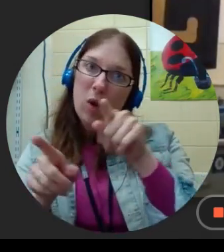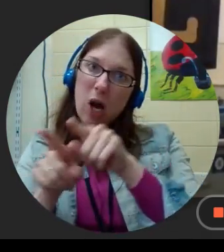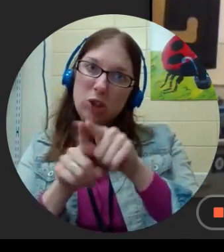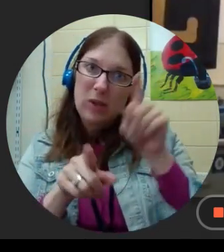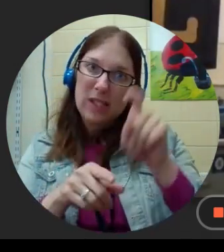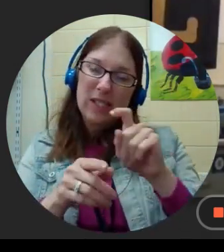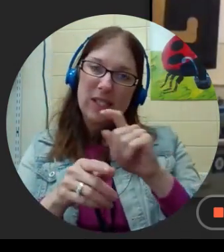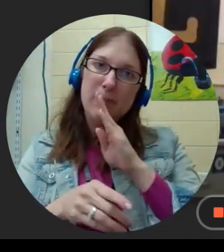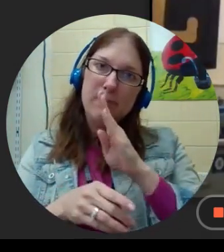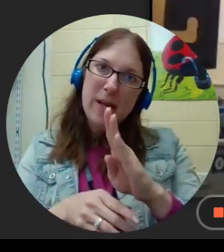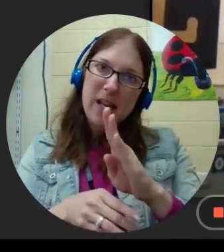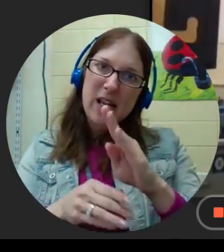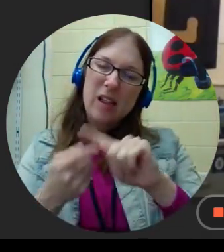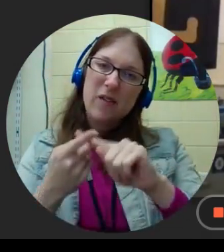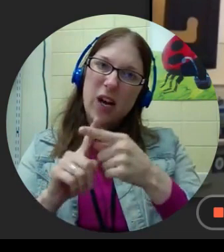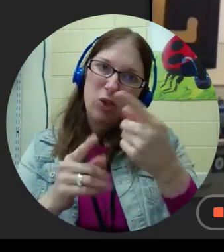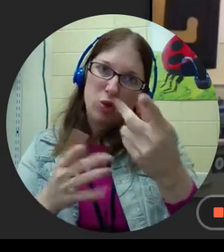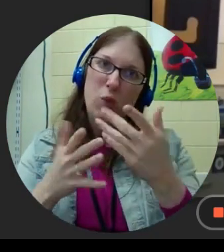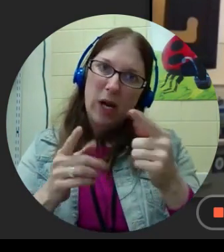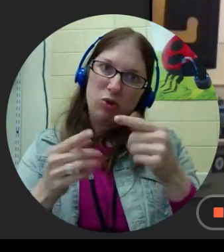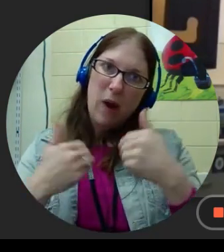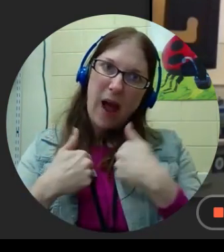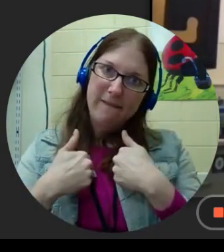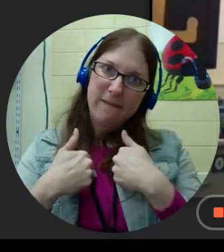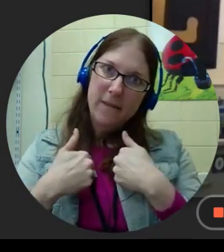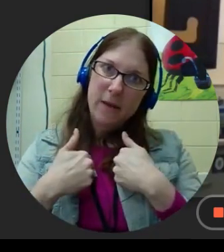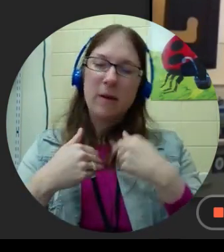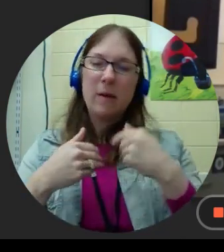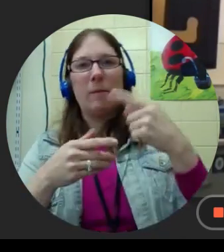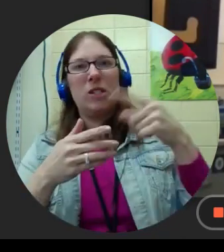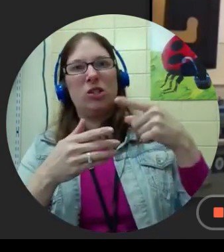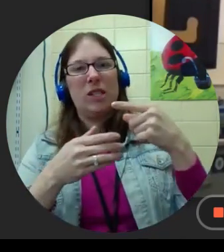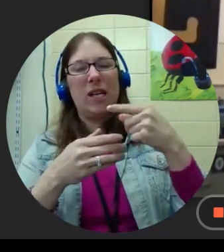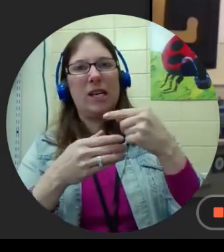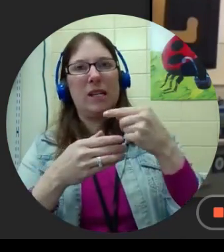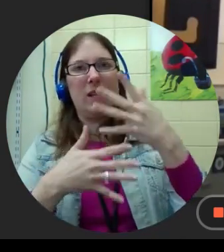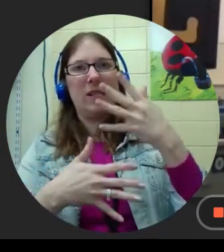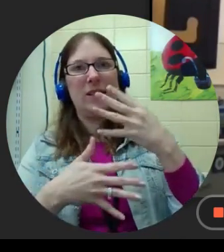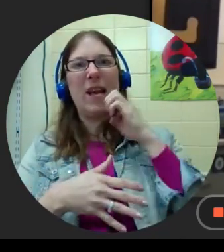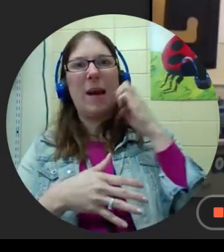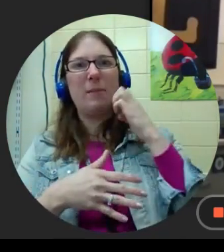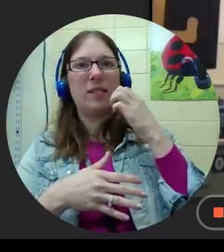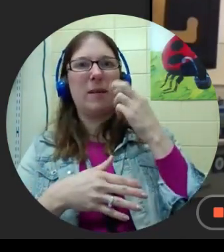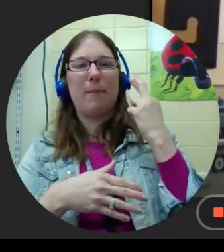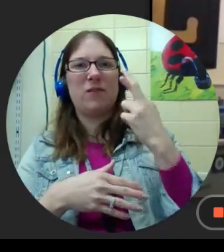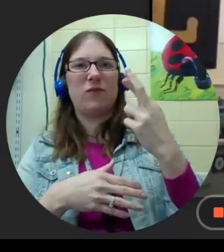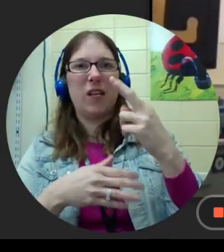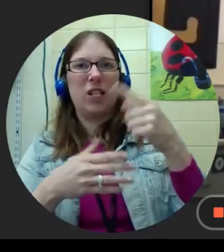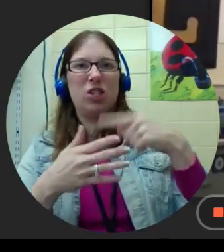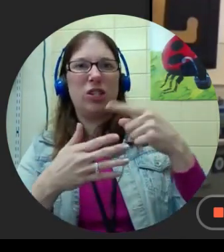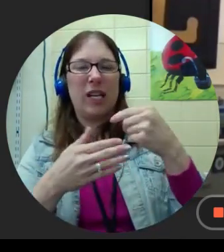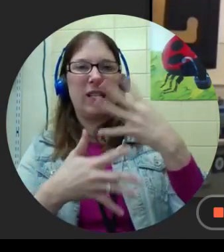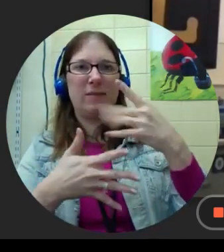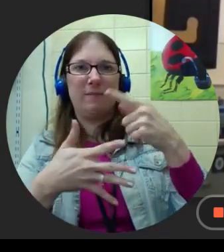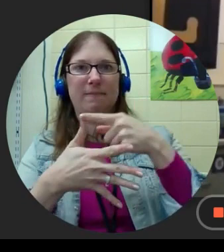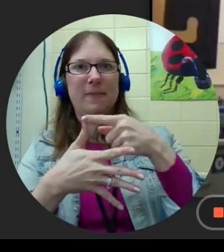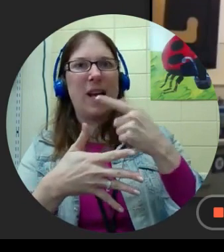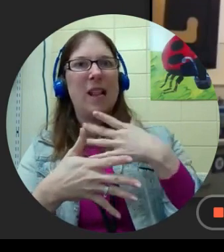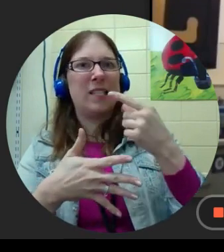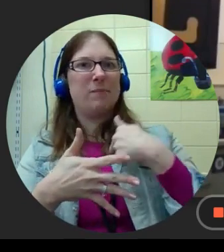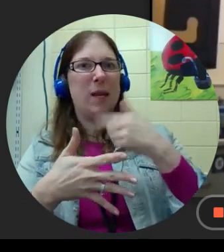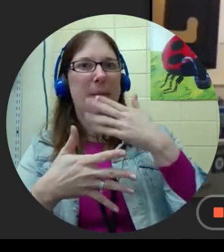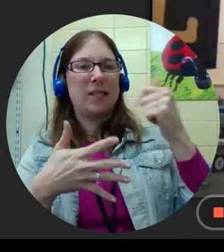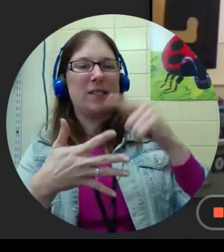have. I looked over at my checklist. Emma's best friend checklist. Likes me best, likes the things I